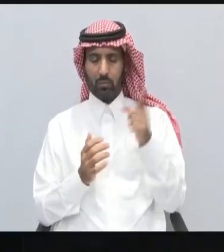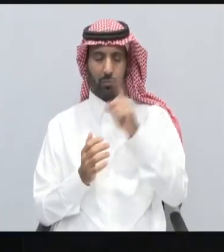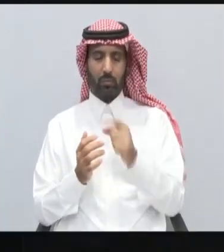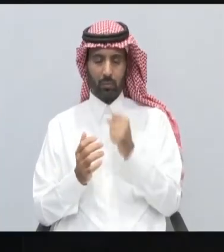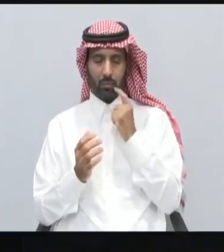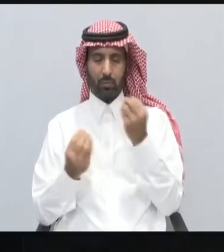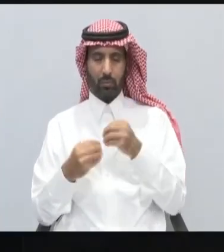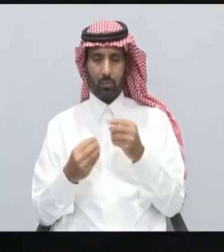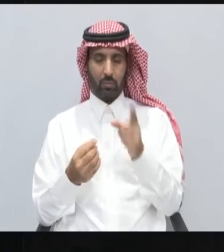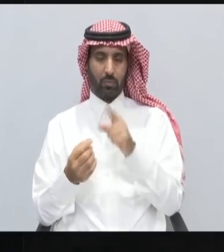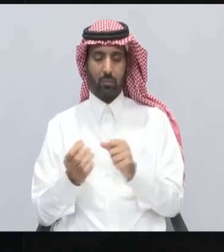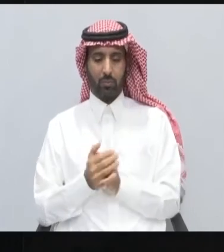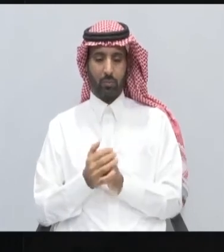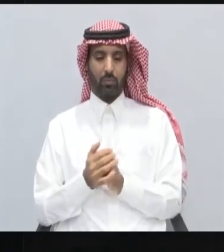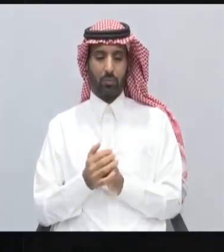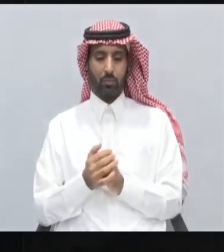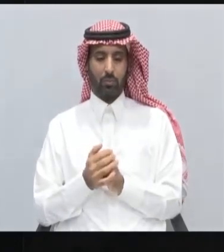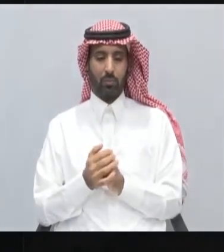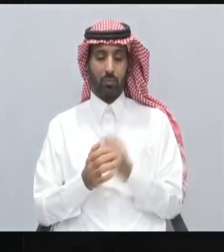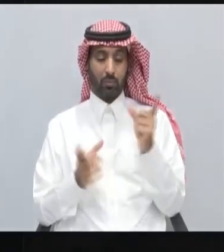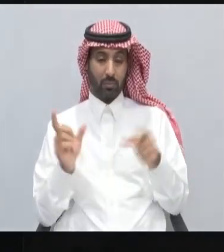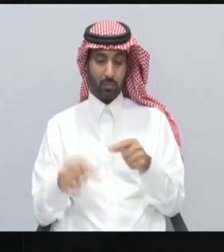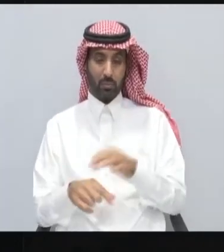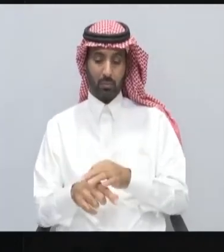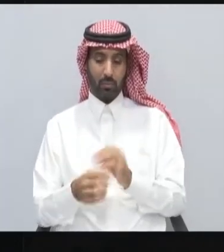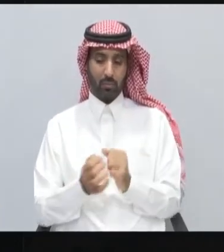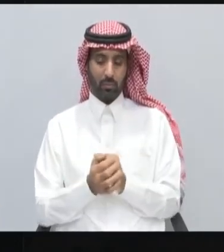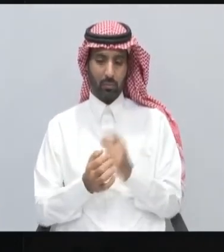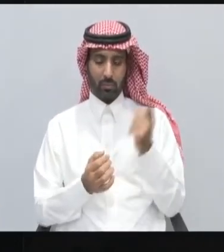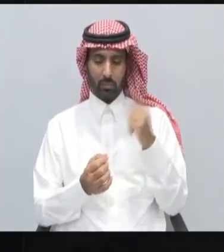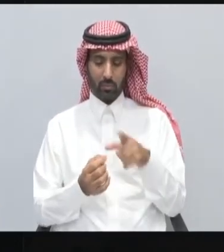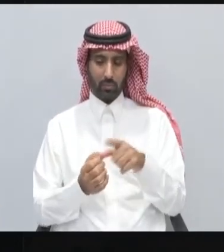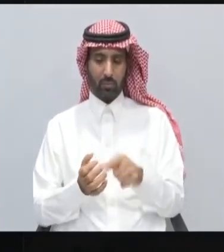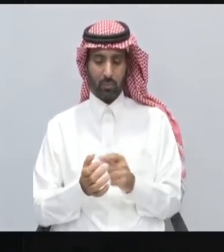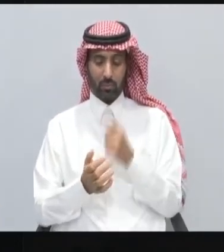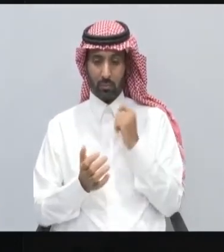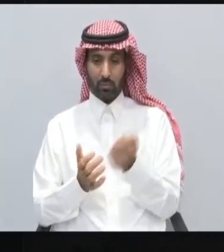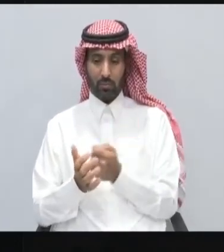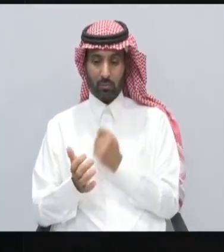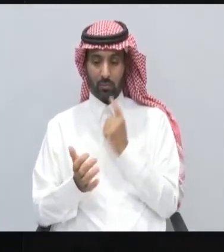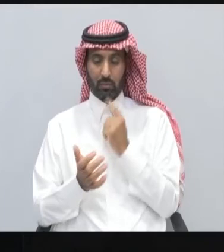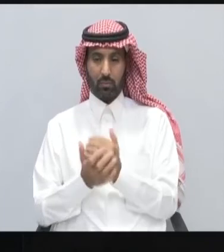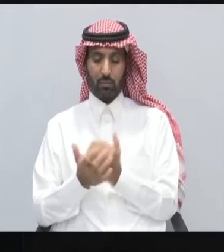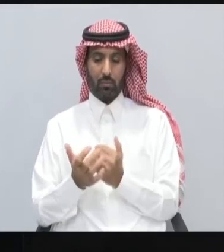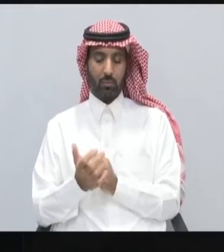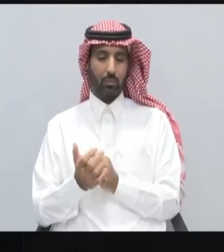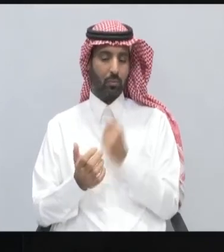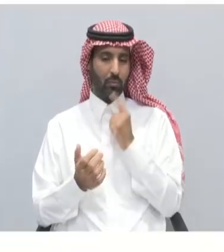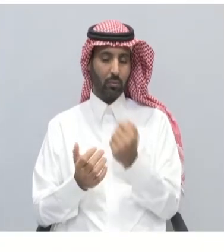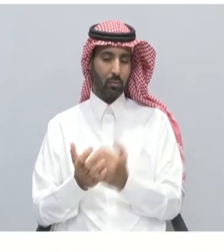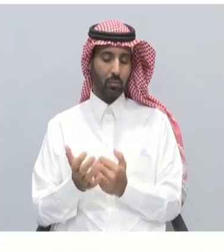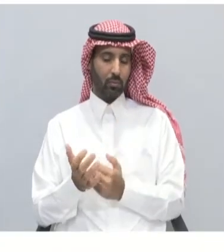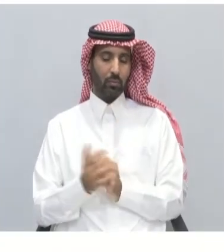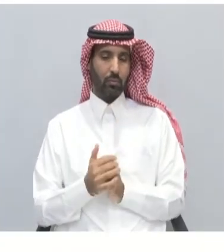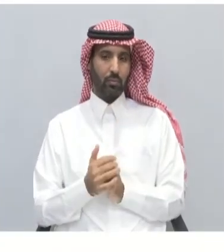you can ask these people. Think about the questions, write it down,